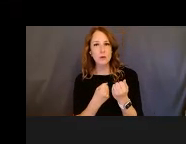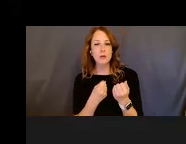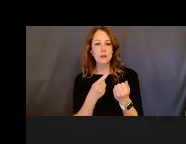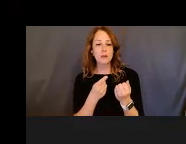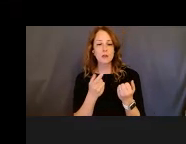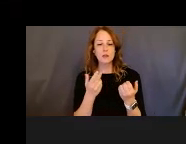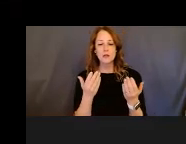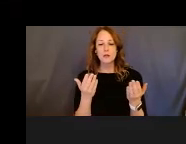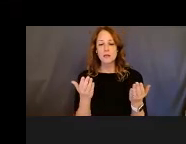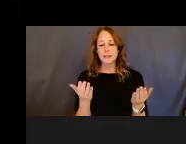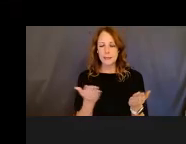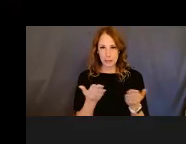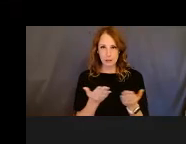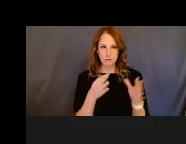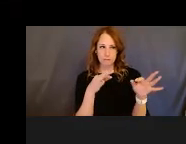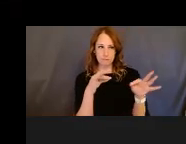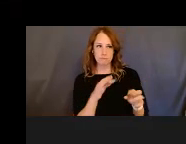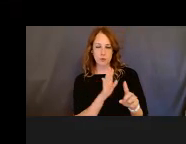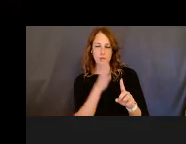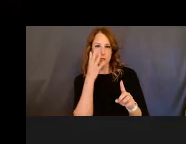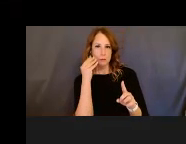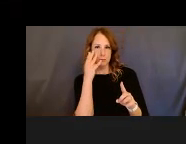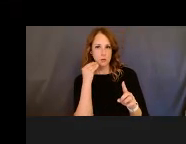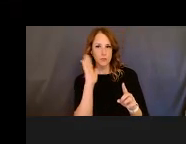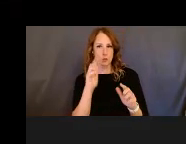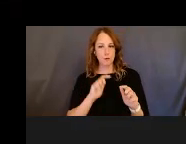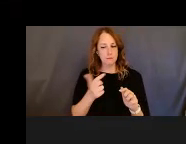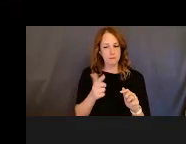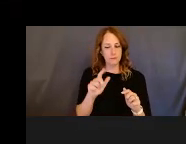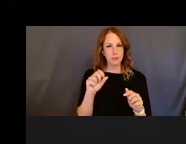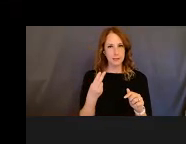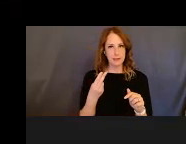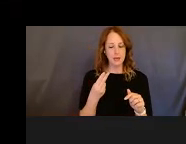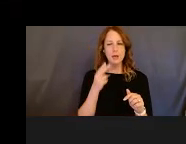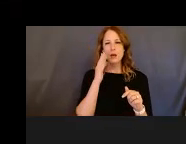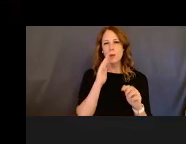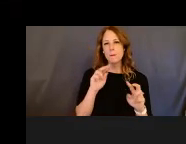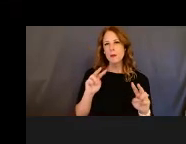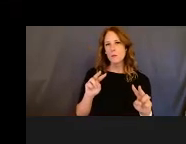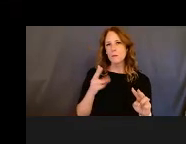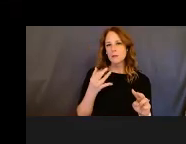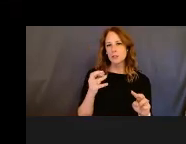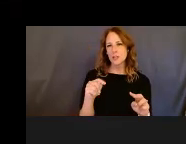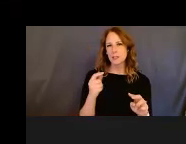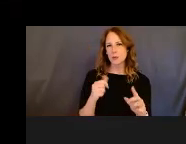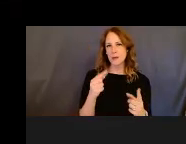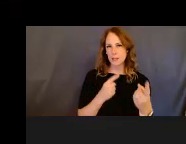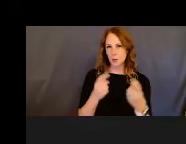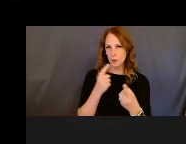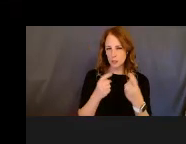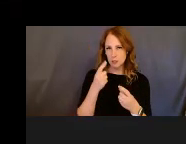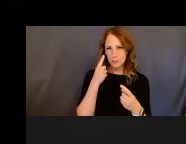you about that experience that she's had. So I'm going to hand it over to Leah. We will be monitoring the chat, so any questions you have for Leah, for